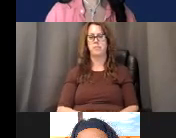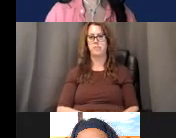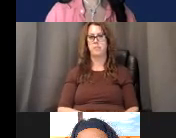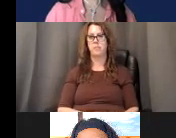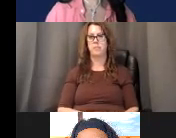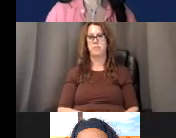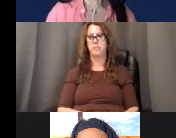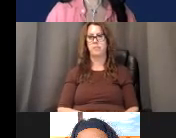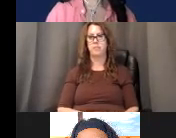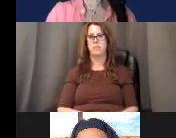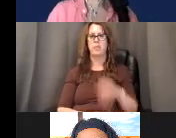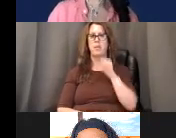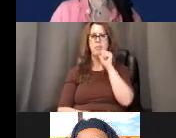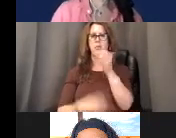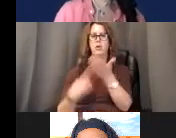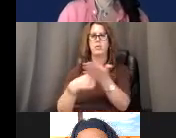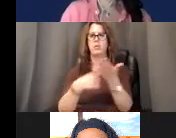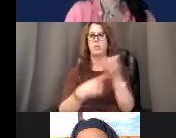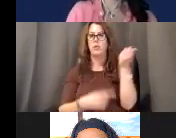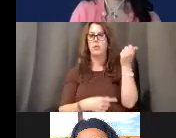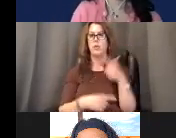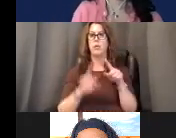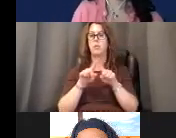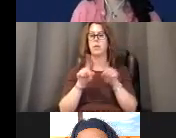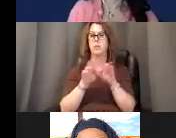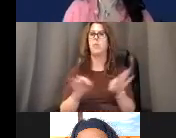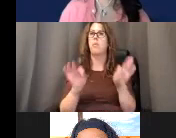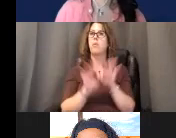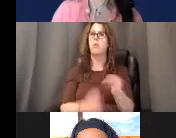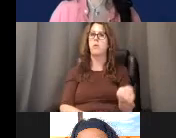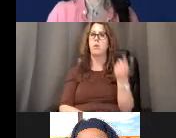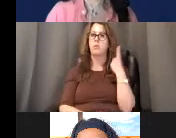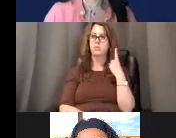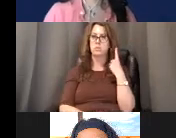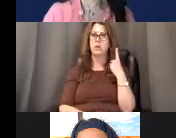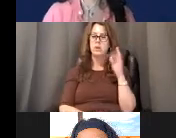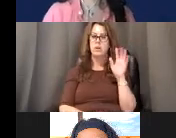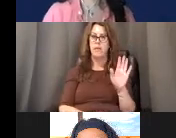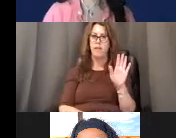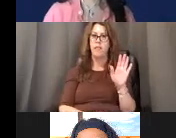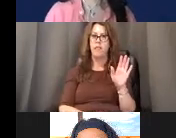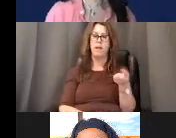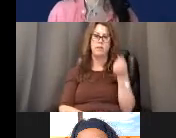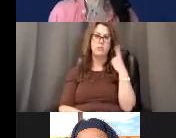And I won't go through all these, but just again, understanding and centering the needs of those most impacted, right? Acknowledge and